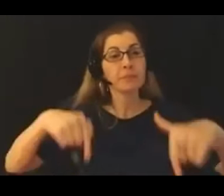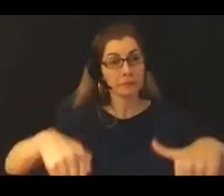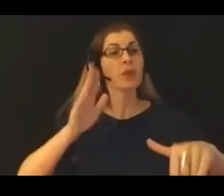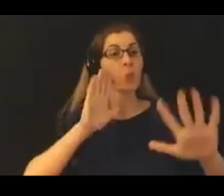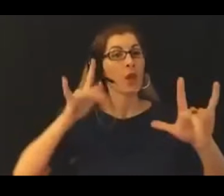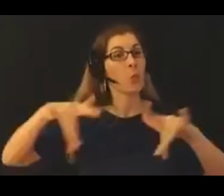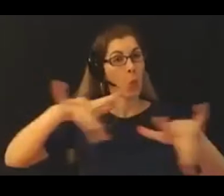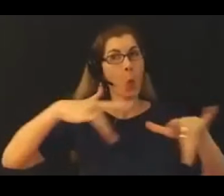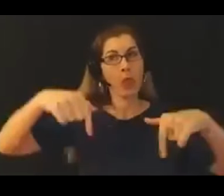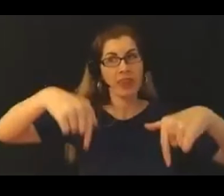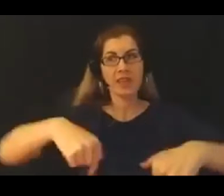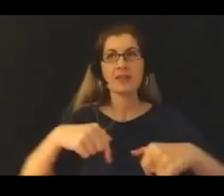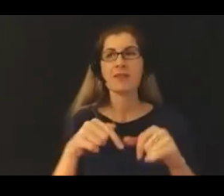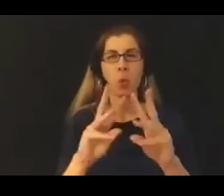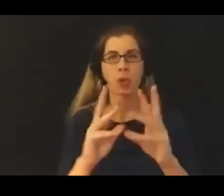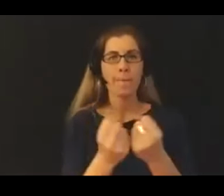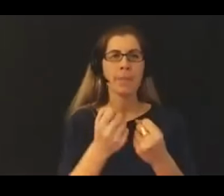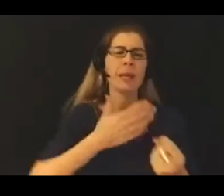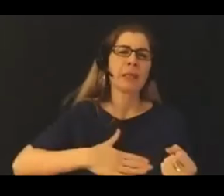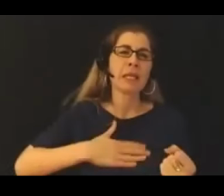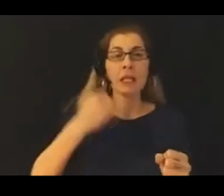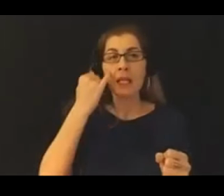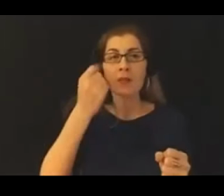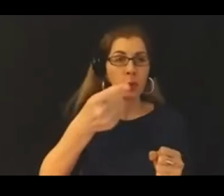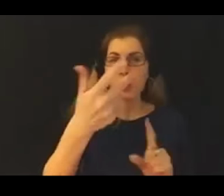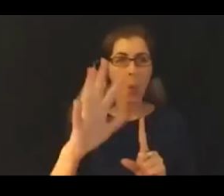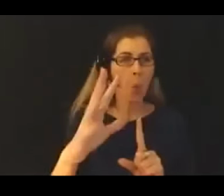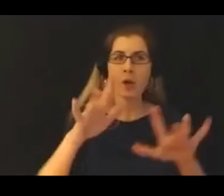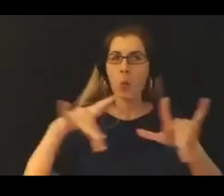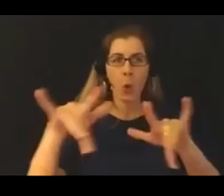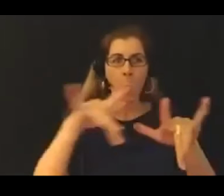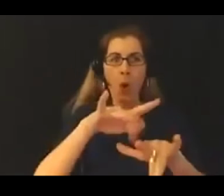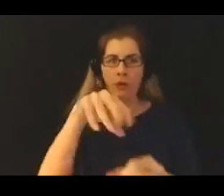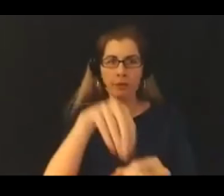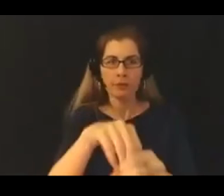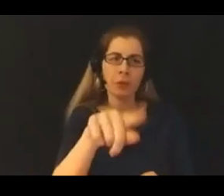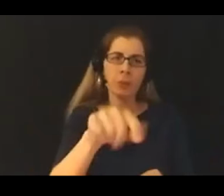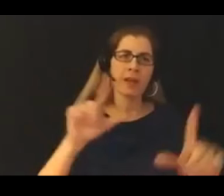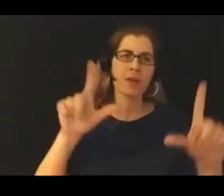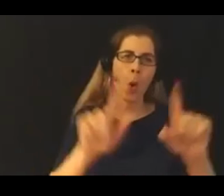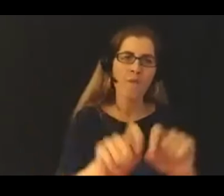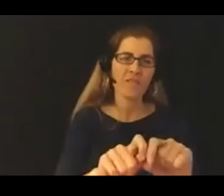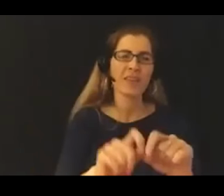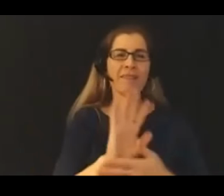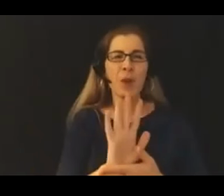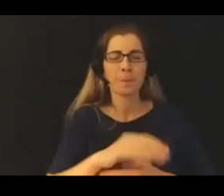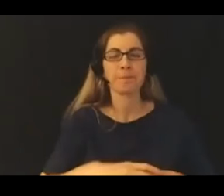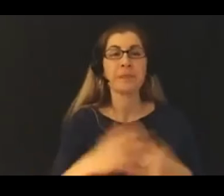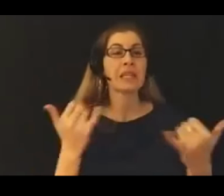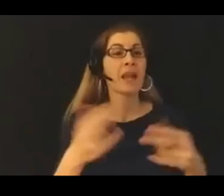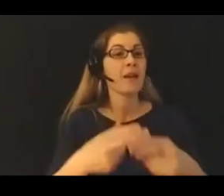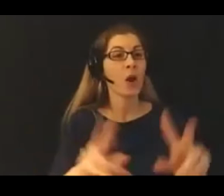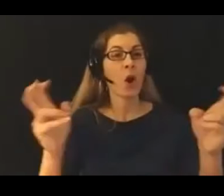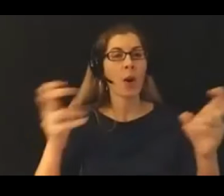later shared, so please turn off your video if you do not want to be recorded. Today's workshop is called